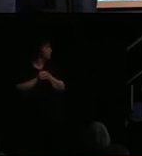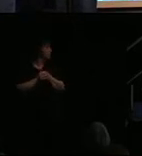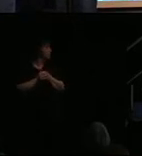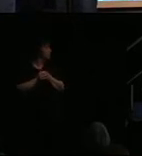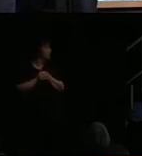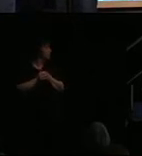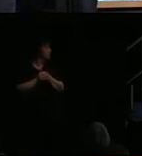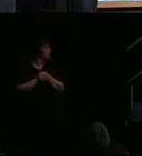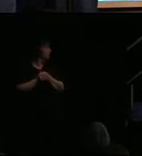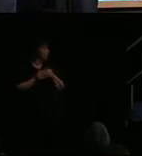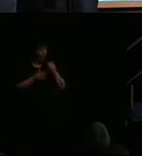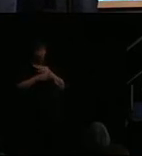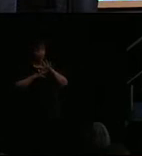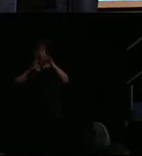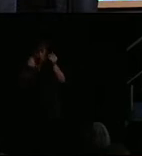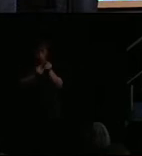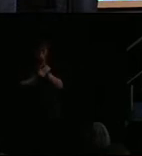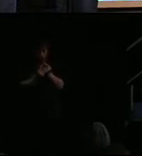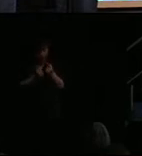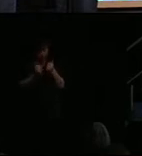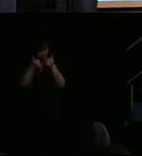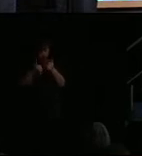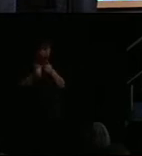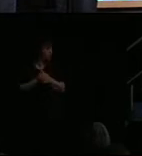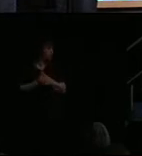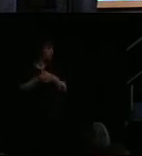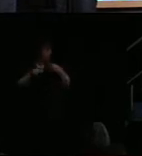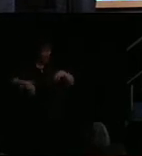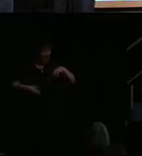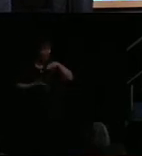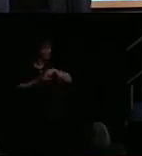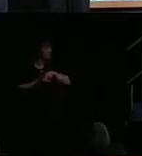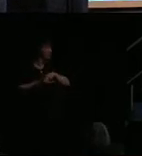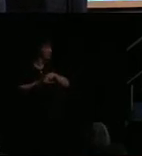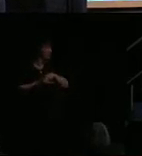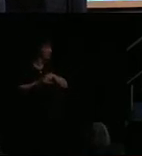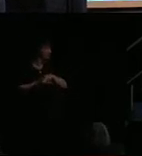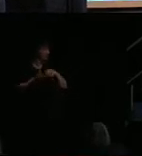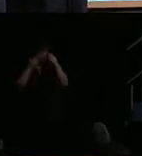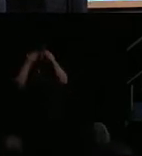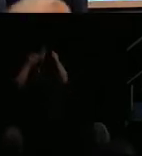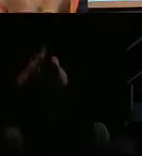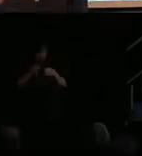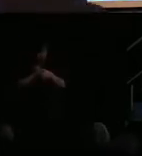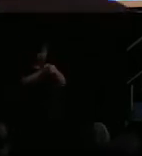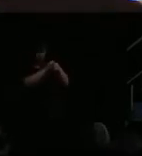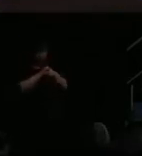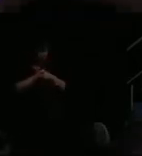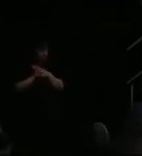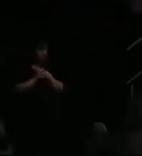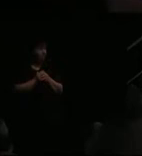he's working all things together for our good. So come on, church, let's stand and we will worship together.